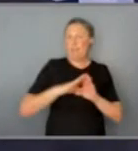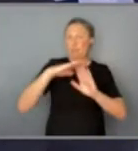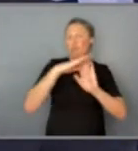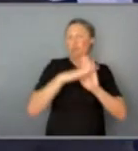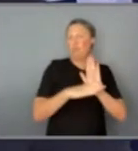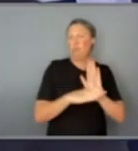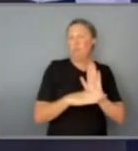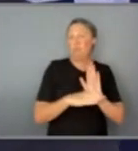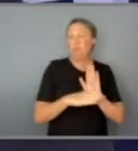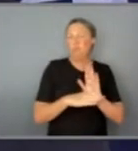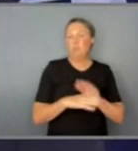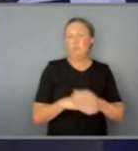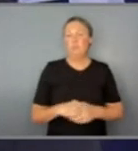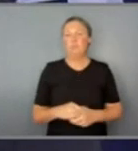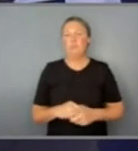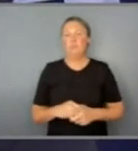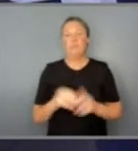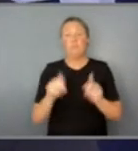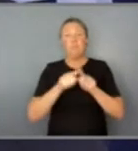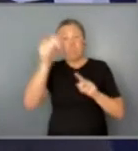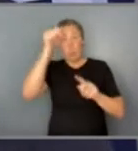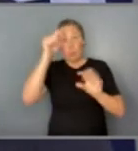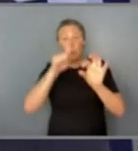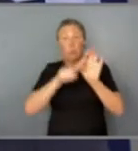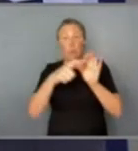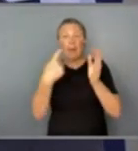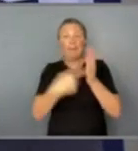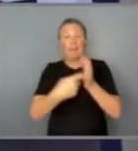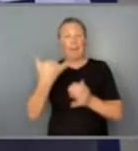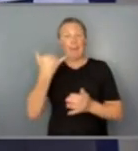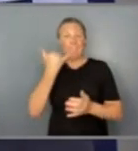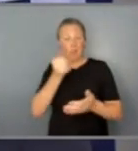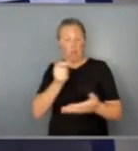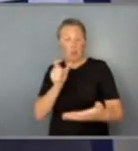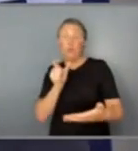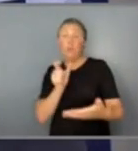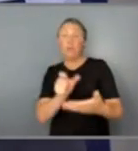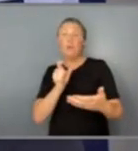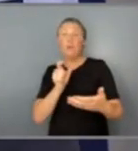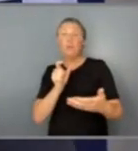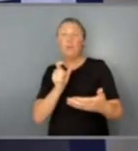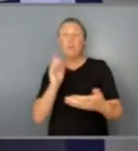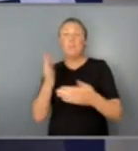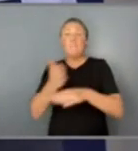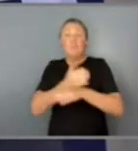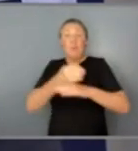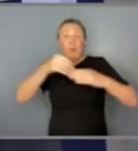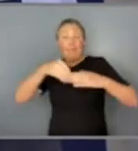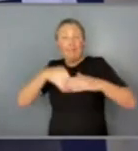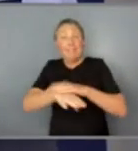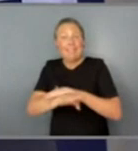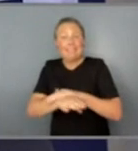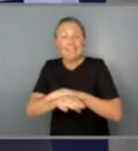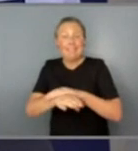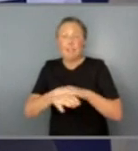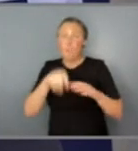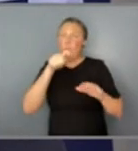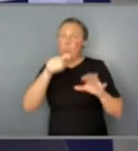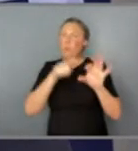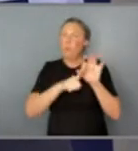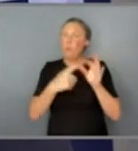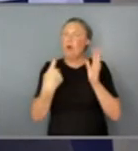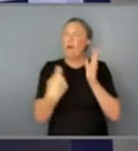is also the issue of QR codes across the country. Now, QR codes will increasingly play a different